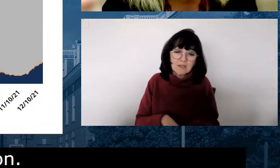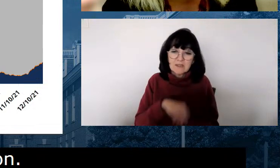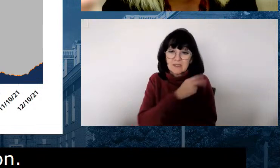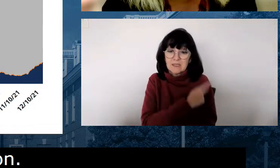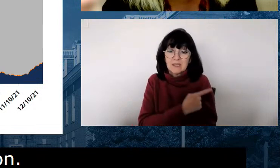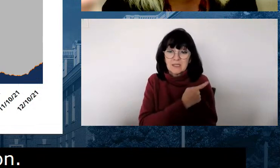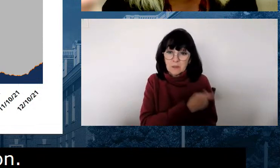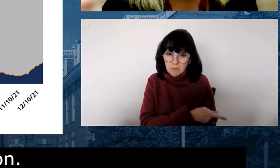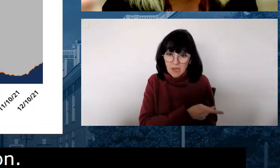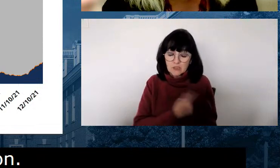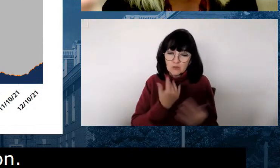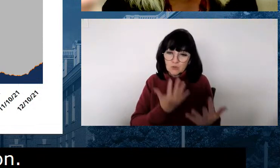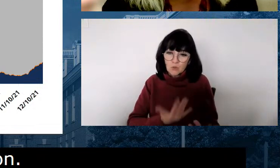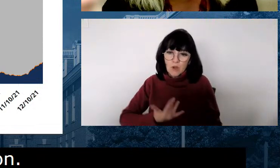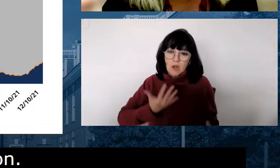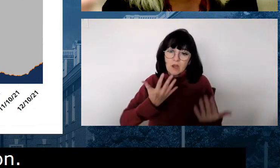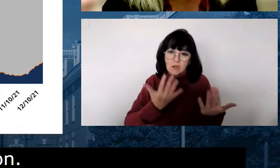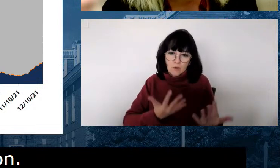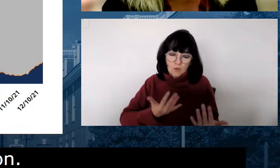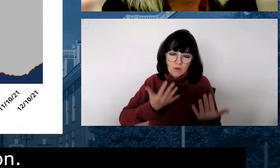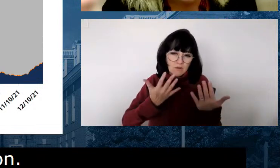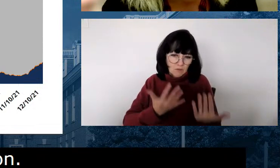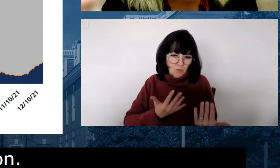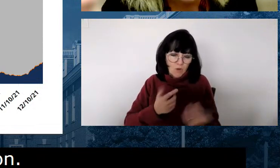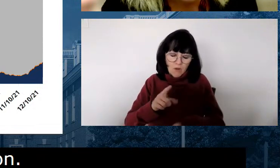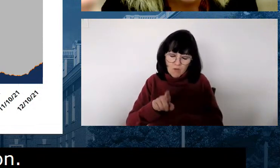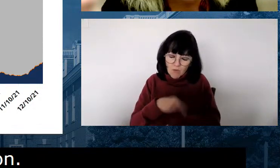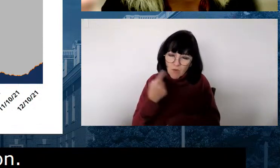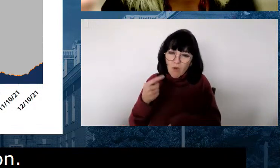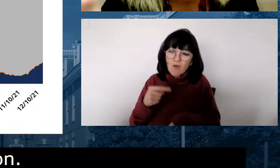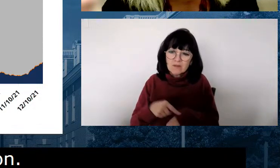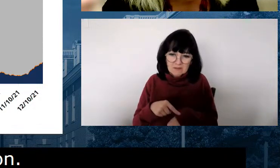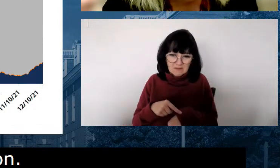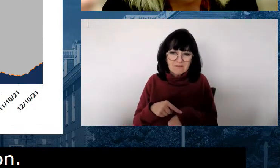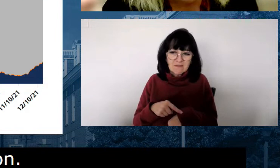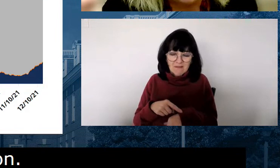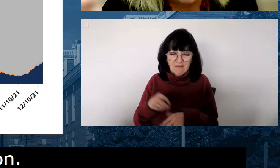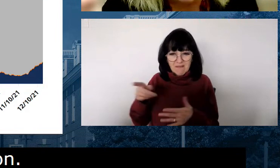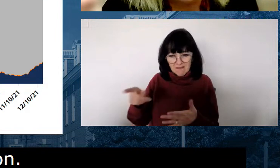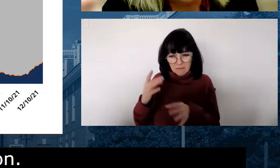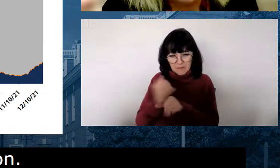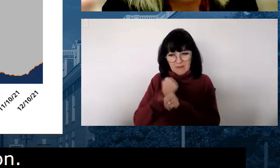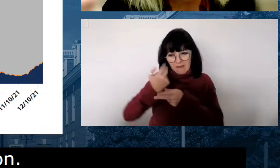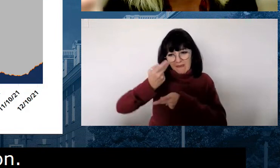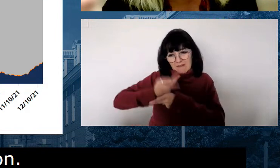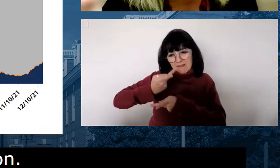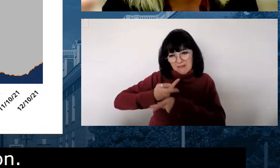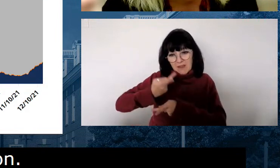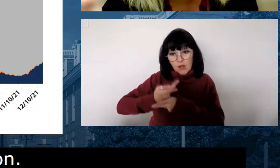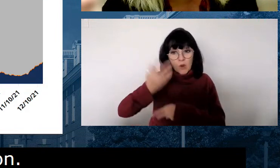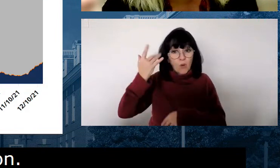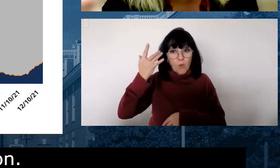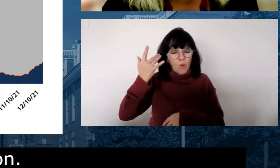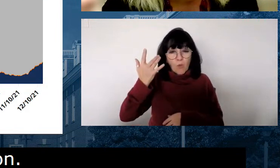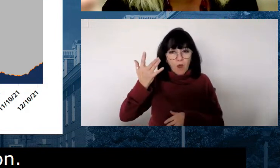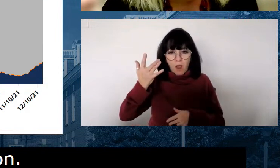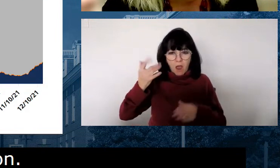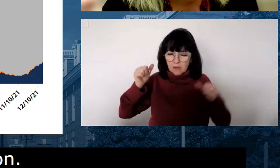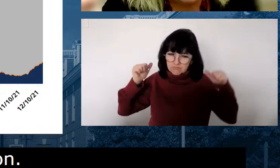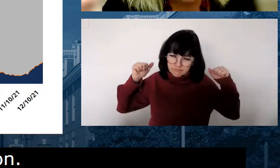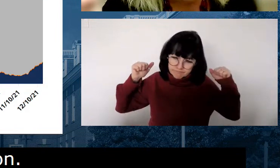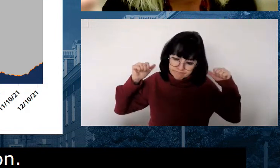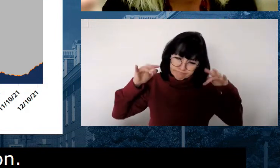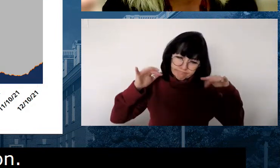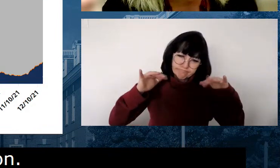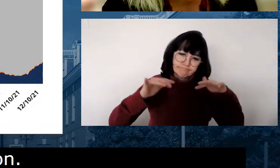waiting longer than usual to receive care because of the volume of patients that